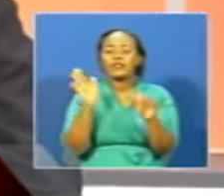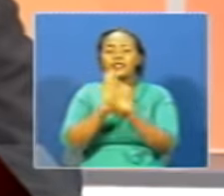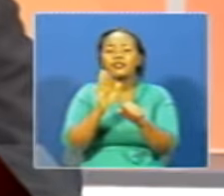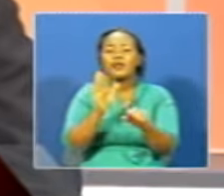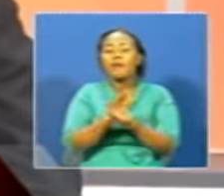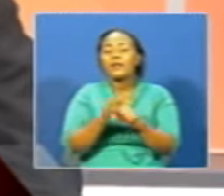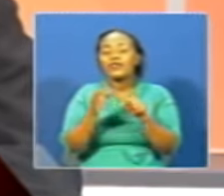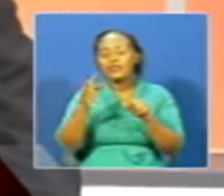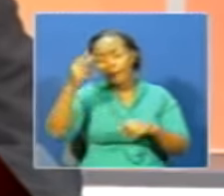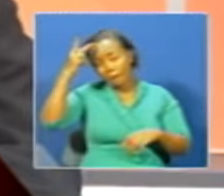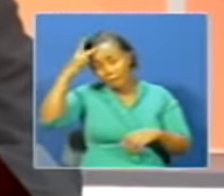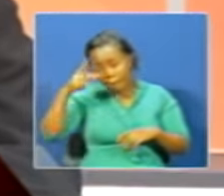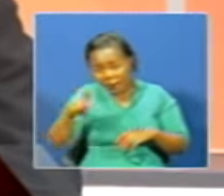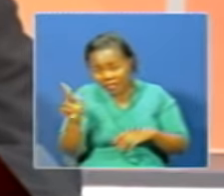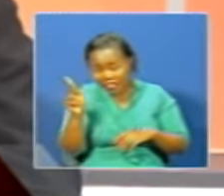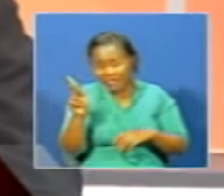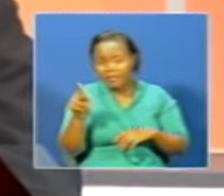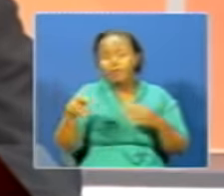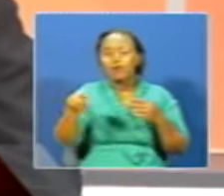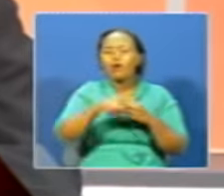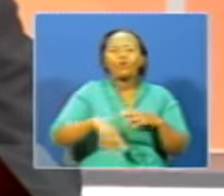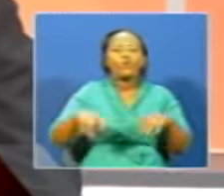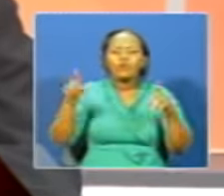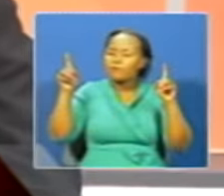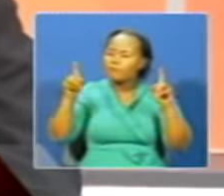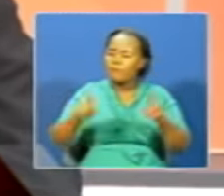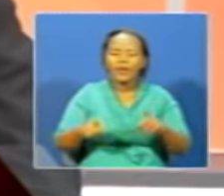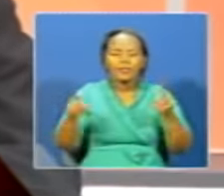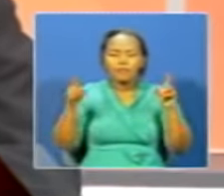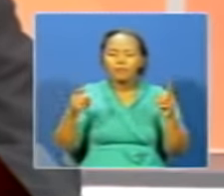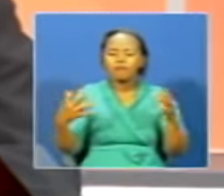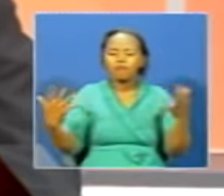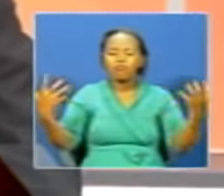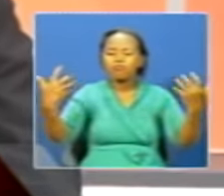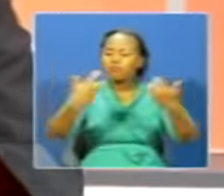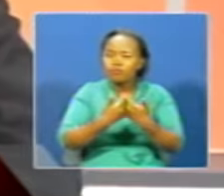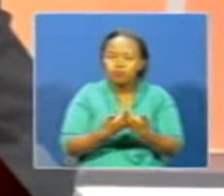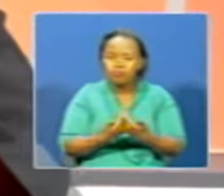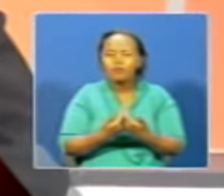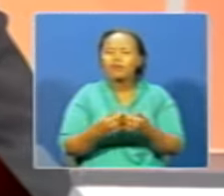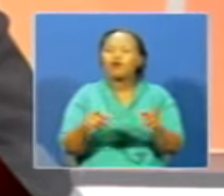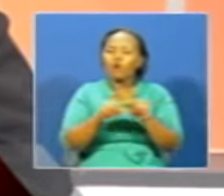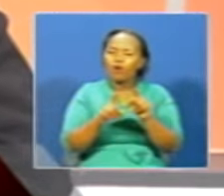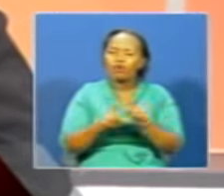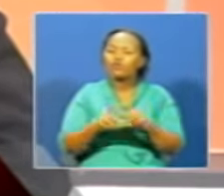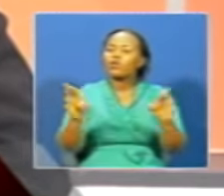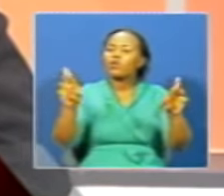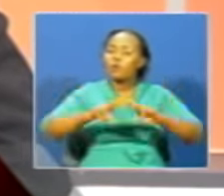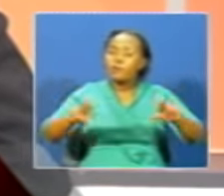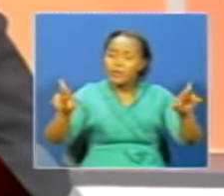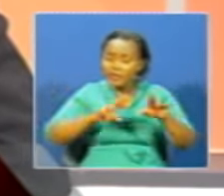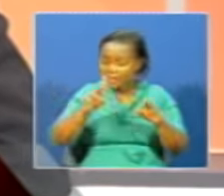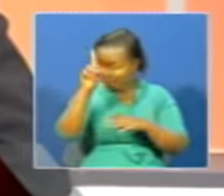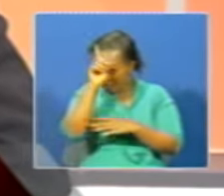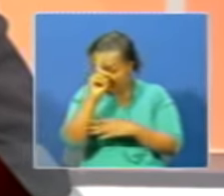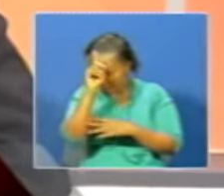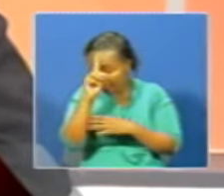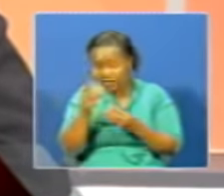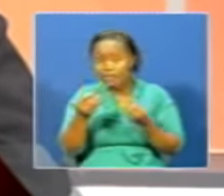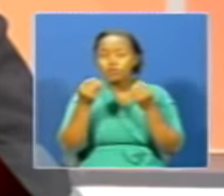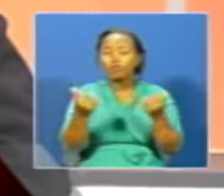we look at each other in the eye without blinking and say that we have been seeing sufficient